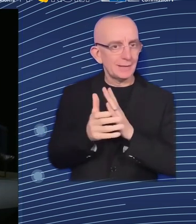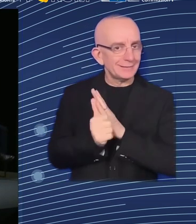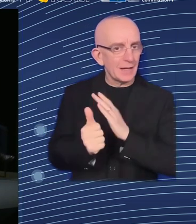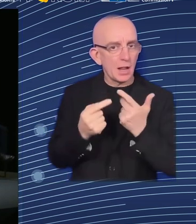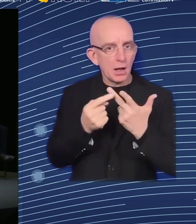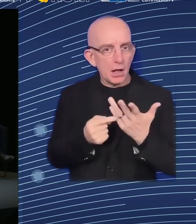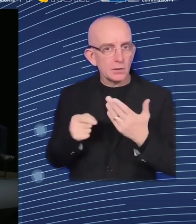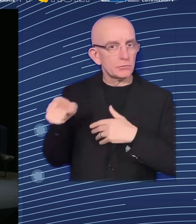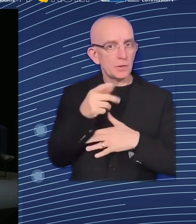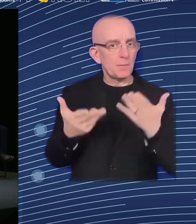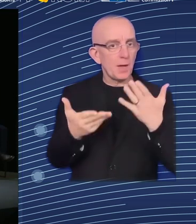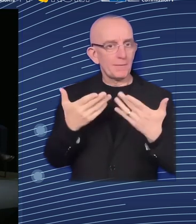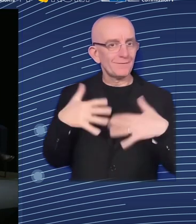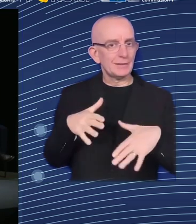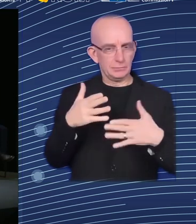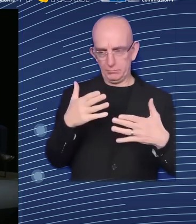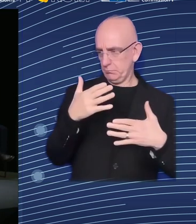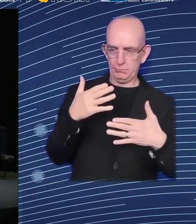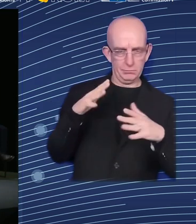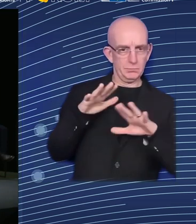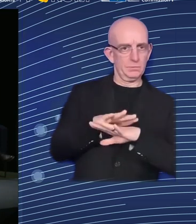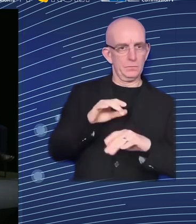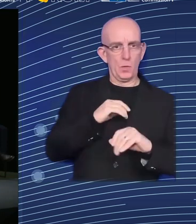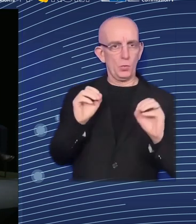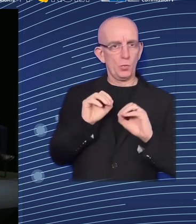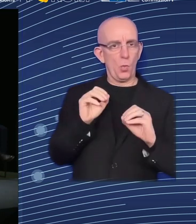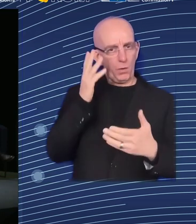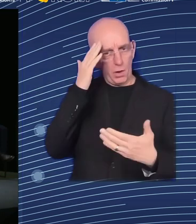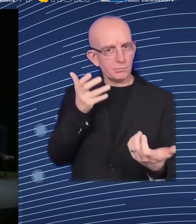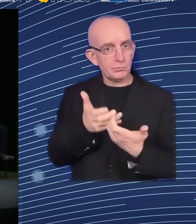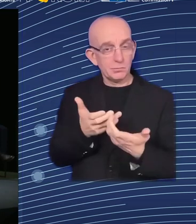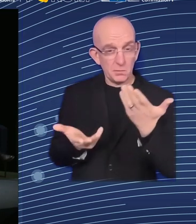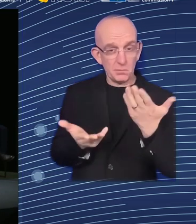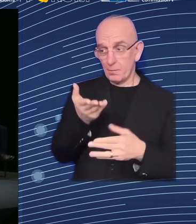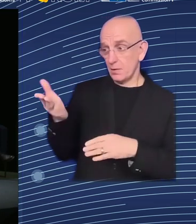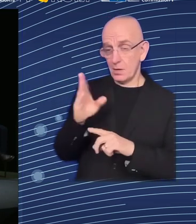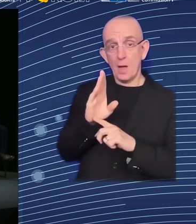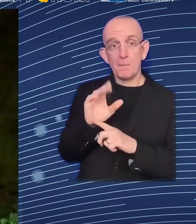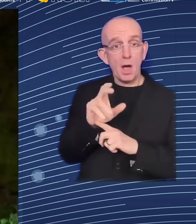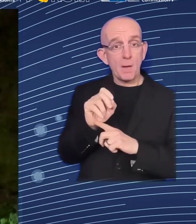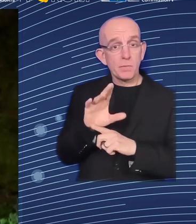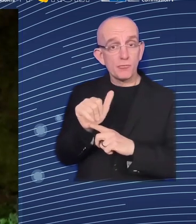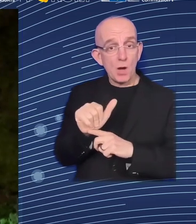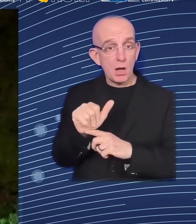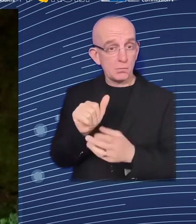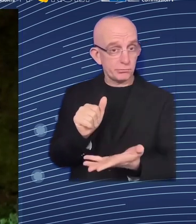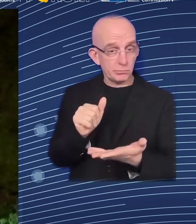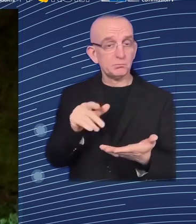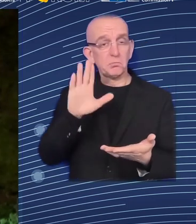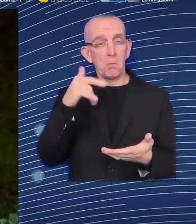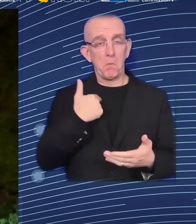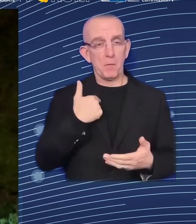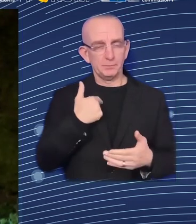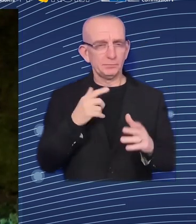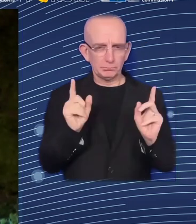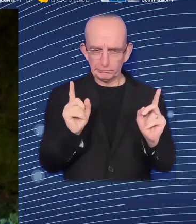Trying to answer that question, maybe I'm going to start by picking up on something that our colleague from LinkedIn said about the mapping of skills